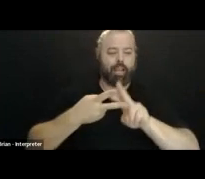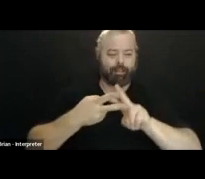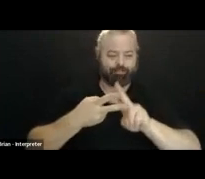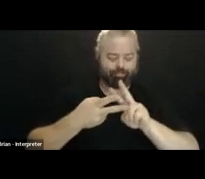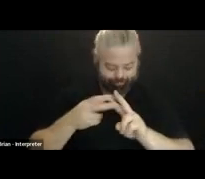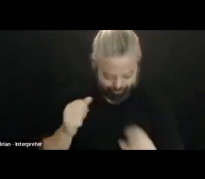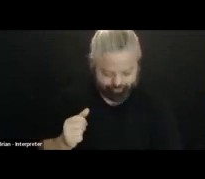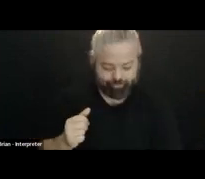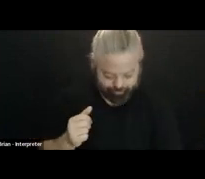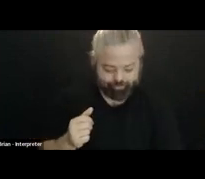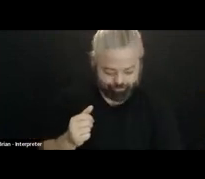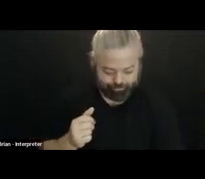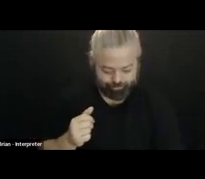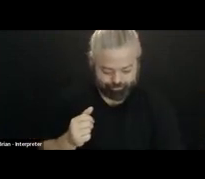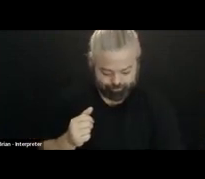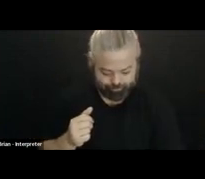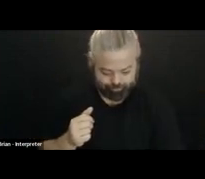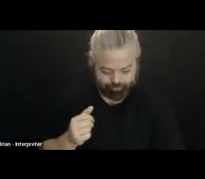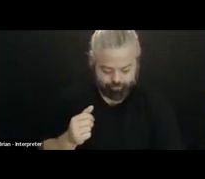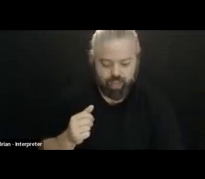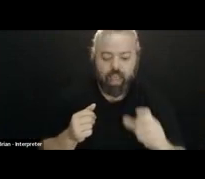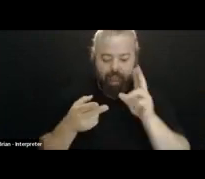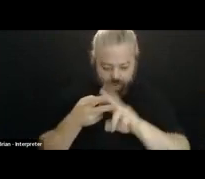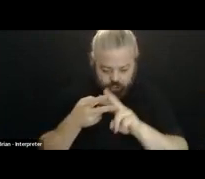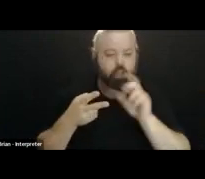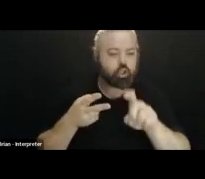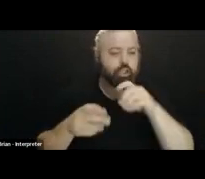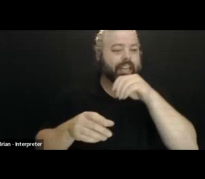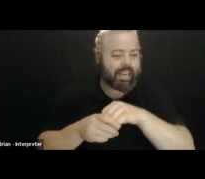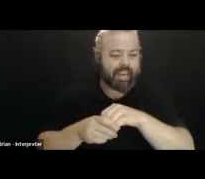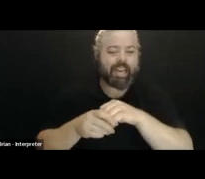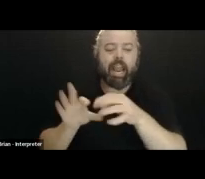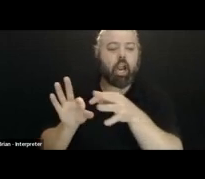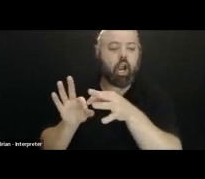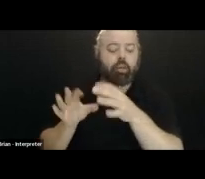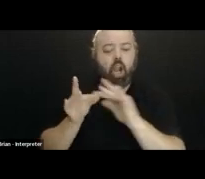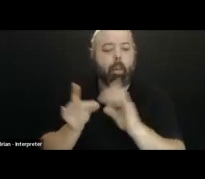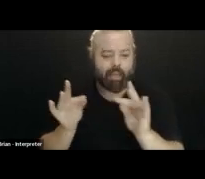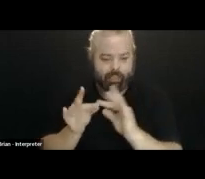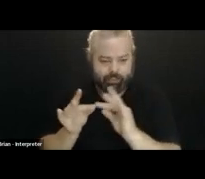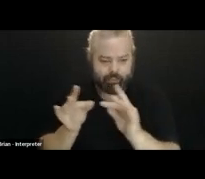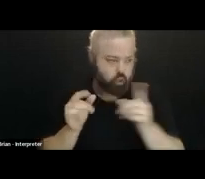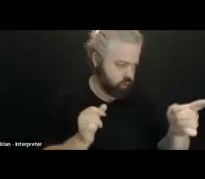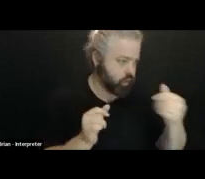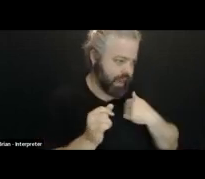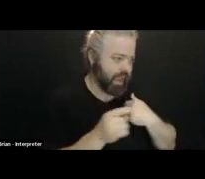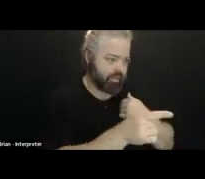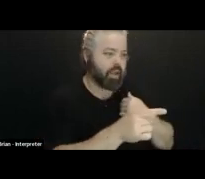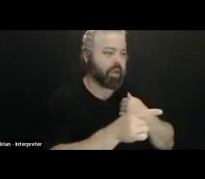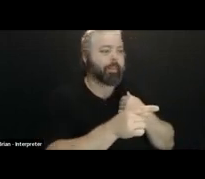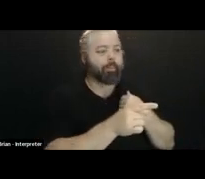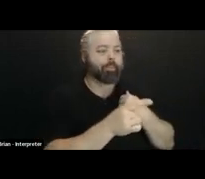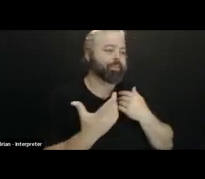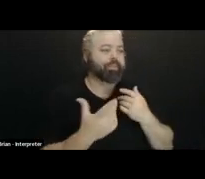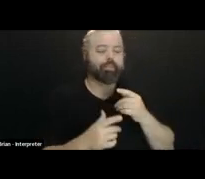try to place hashtags in a comment. I have an example here on the screen. So we have the Little Spoon account, which is like